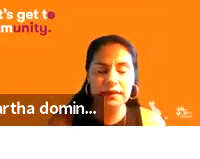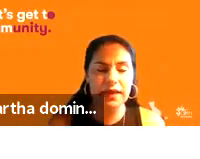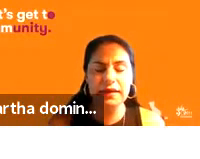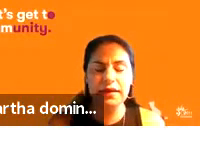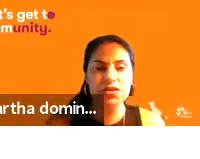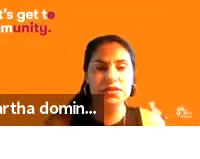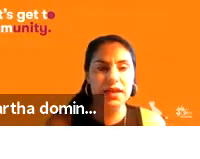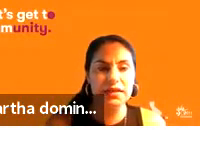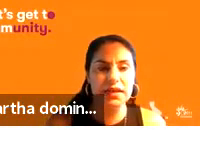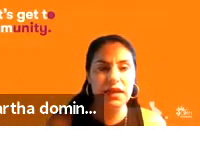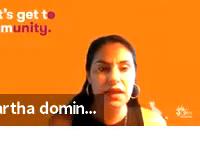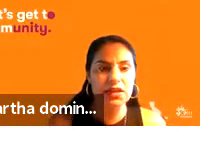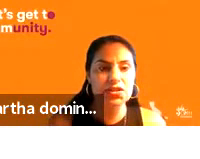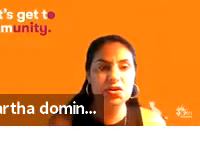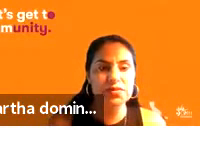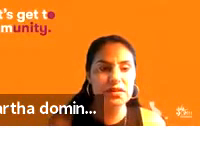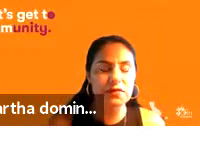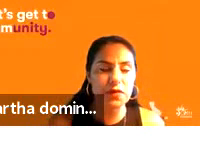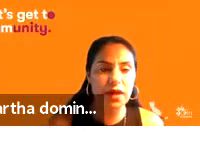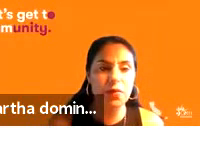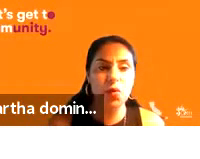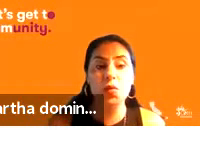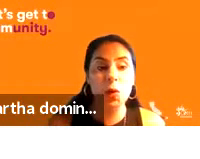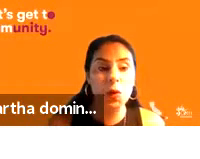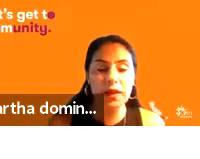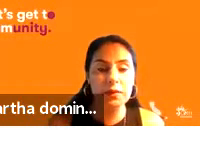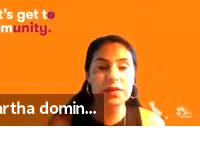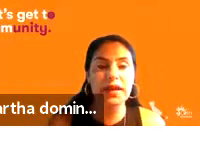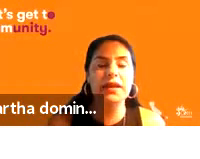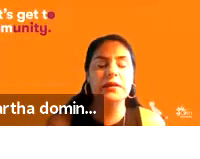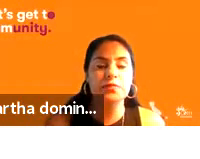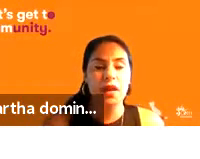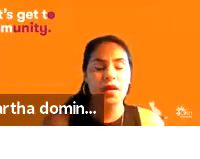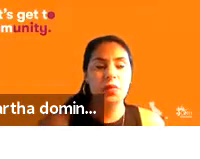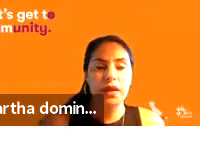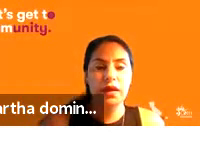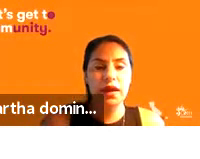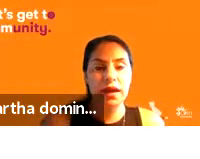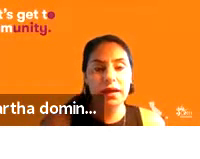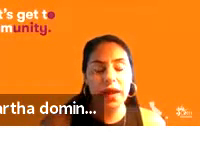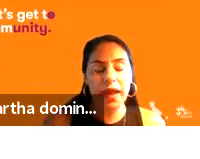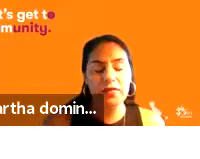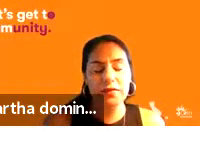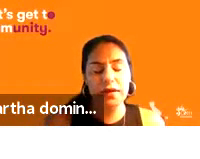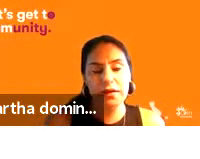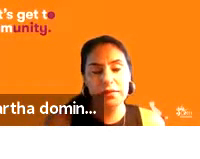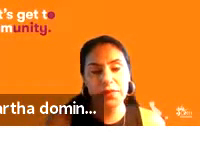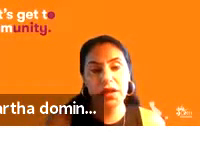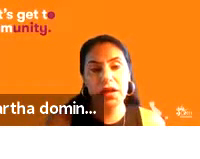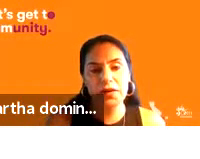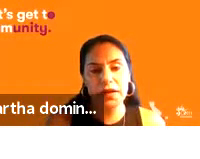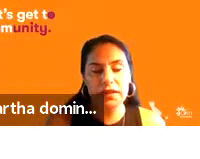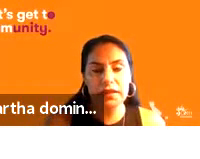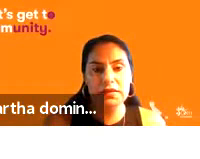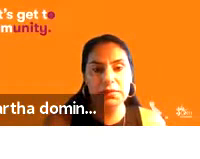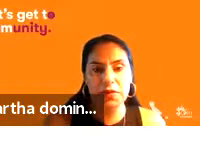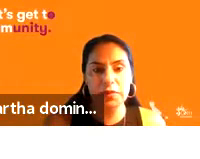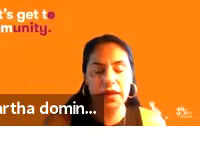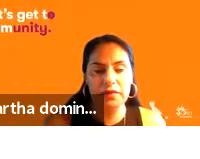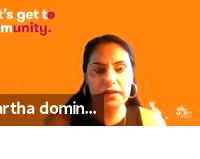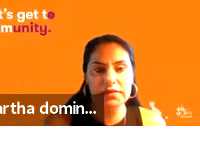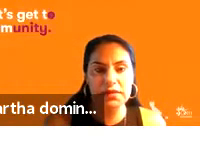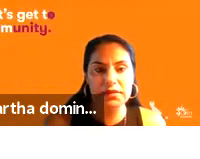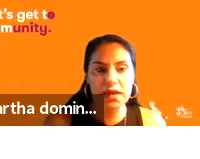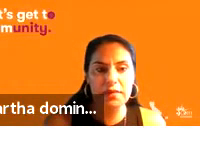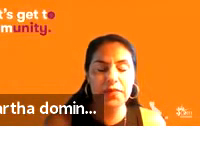to kind of get an understanding in terms of what role it played. We have uncovered, and I think some of you